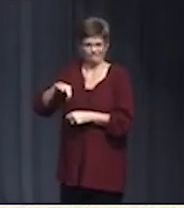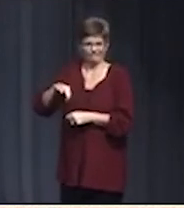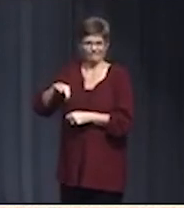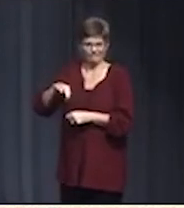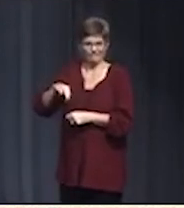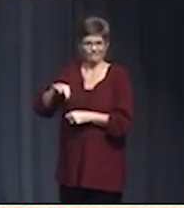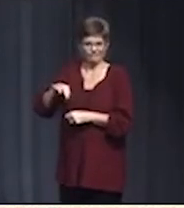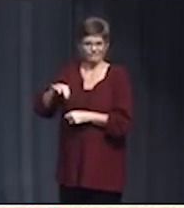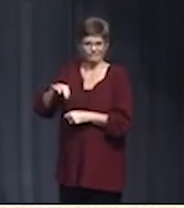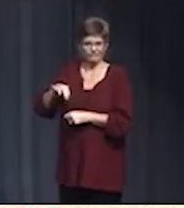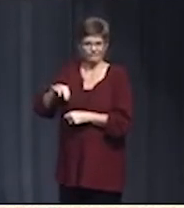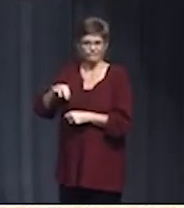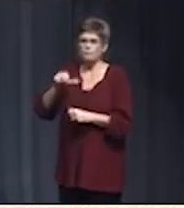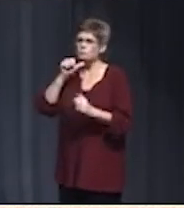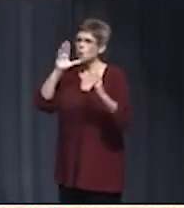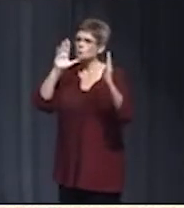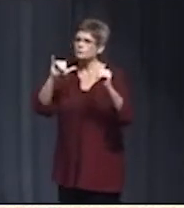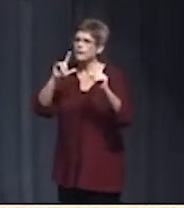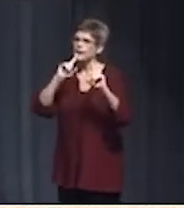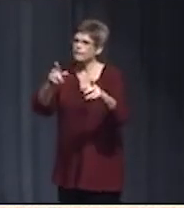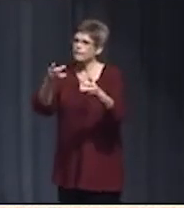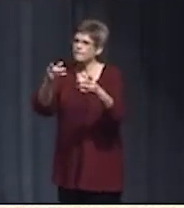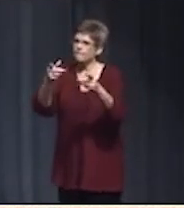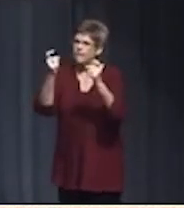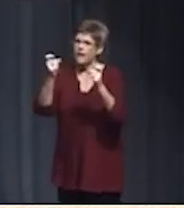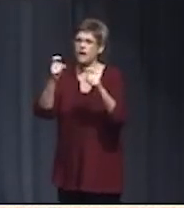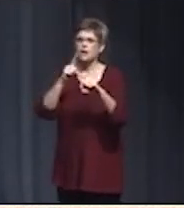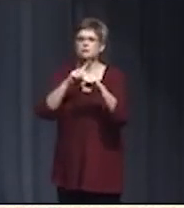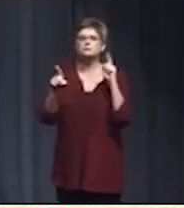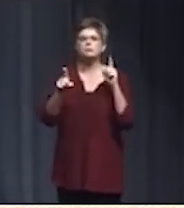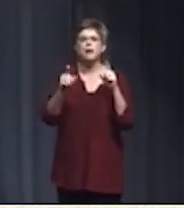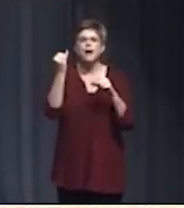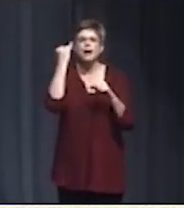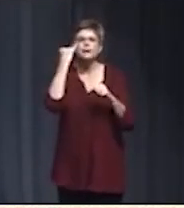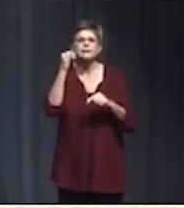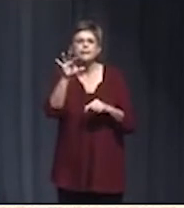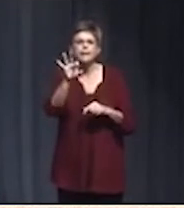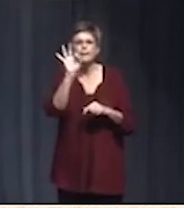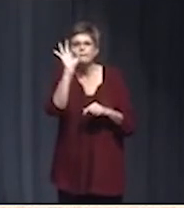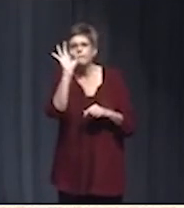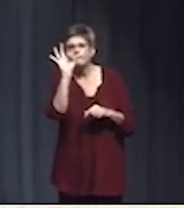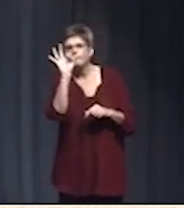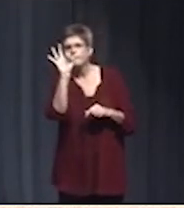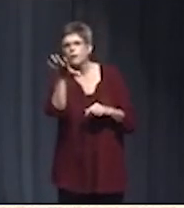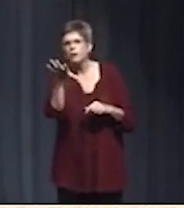But again, don't expect an answer. The idea is to plant that seed and let him think about it